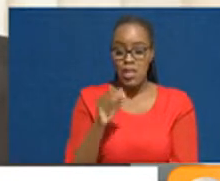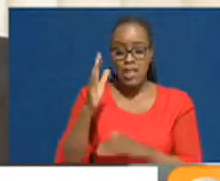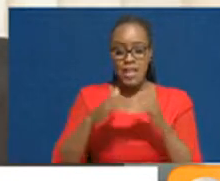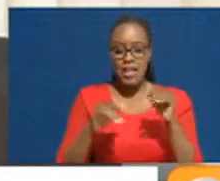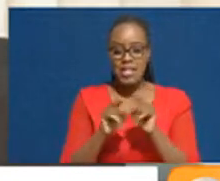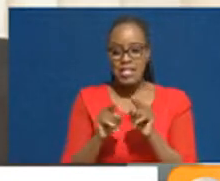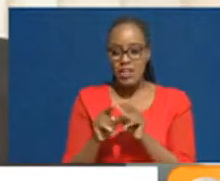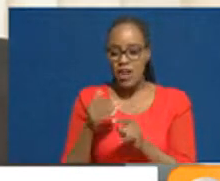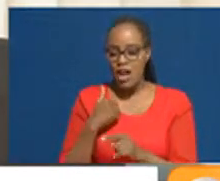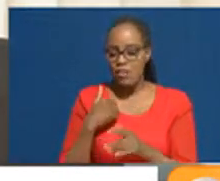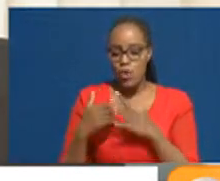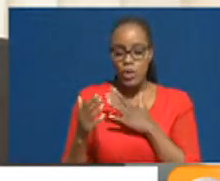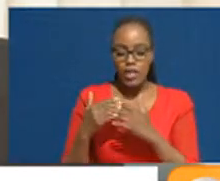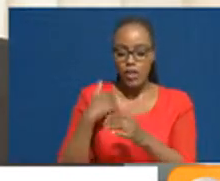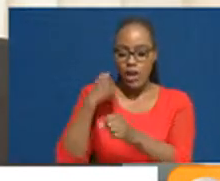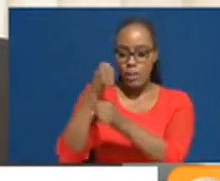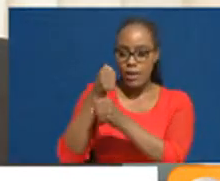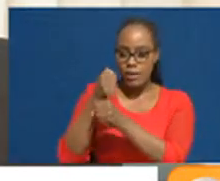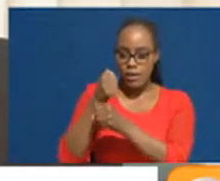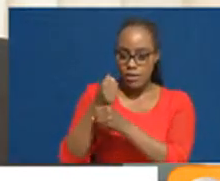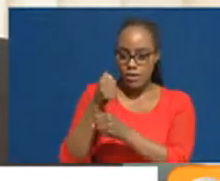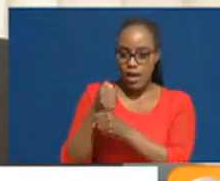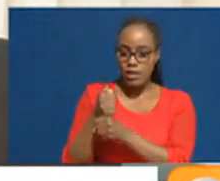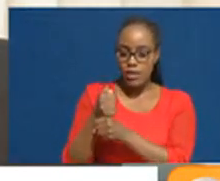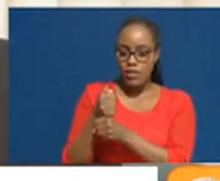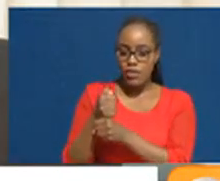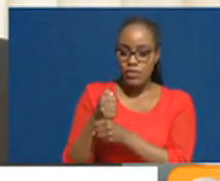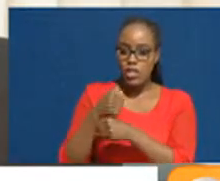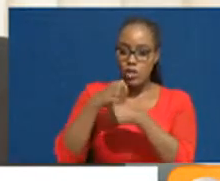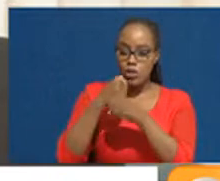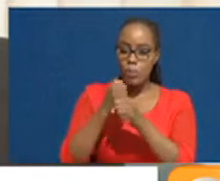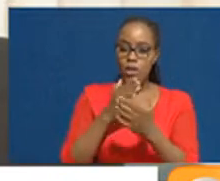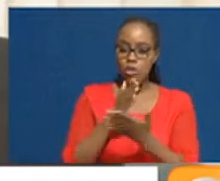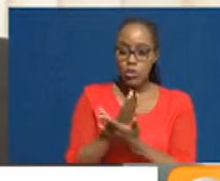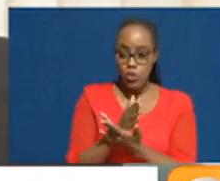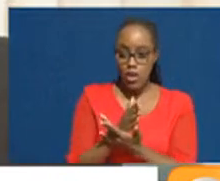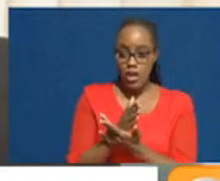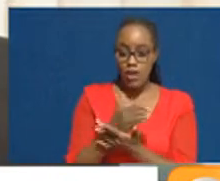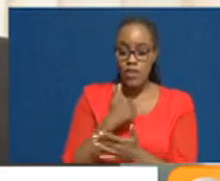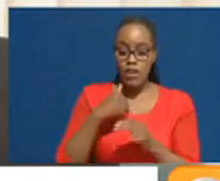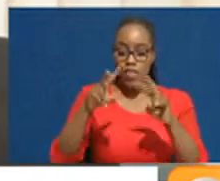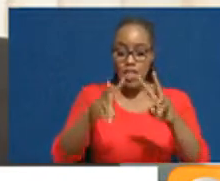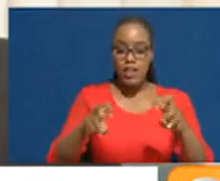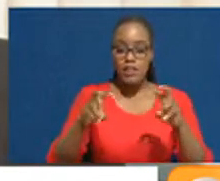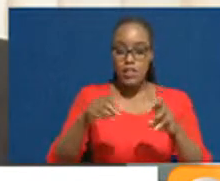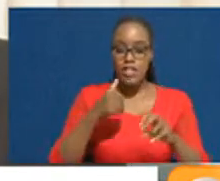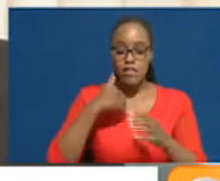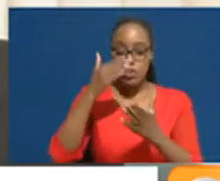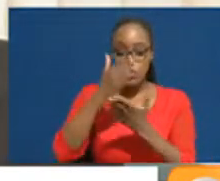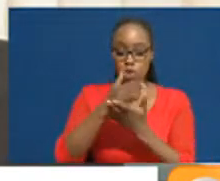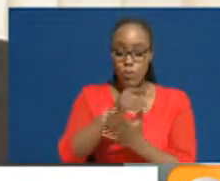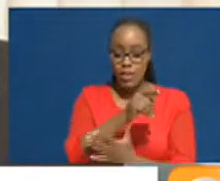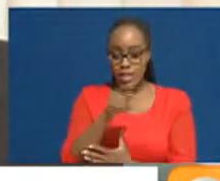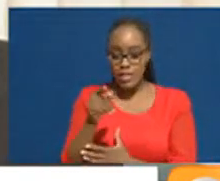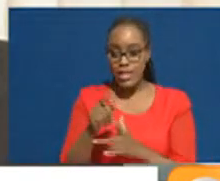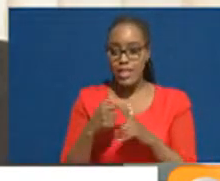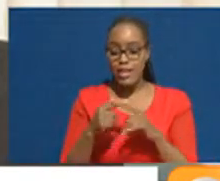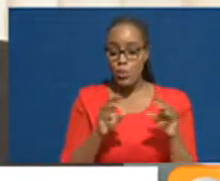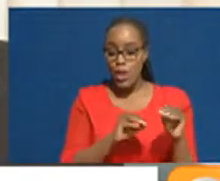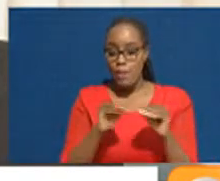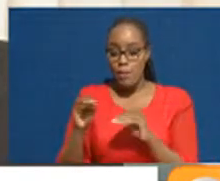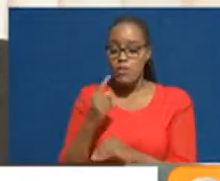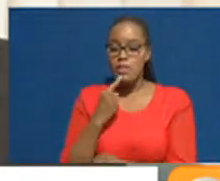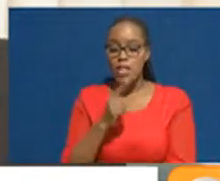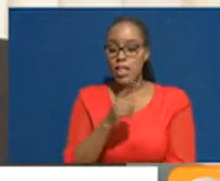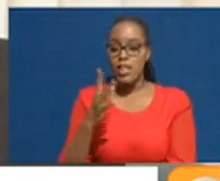the kinetics that will be done on the to ensure that there's investigations to stop attacks, we're also moving to the era of